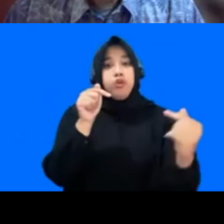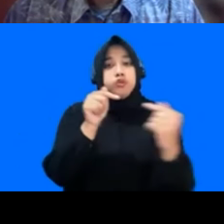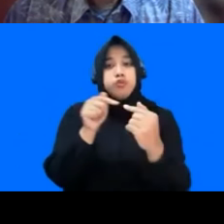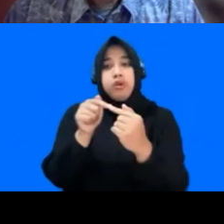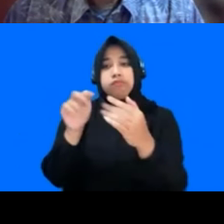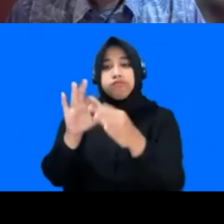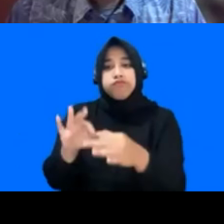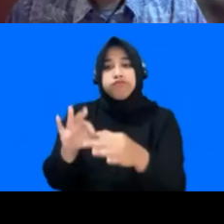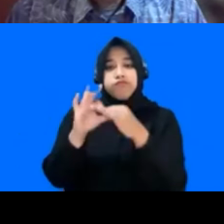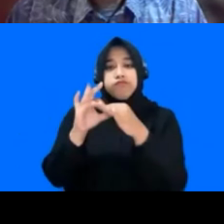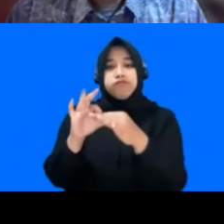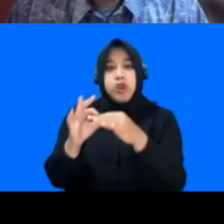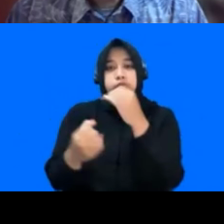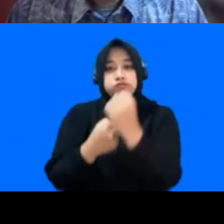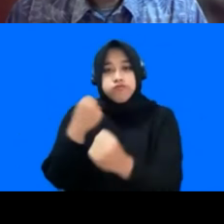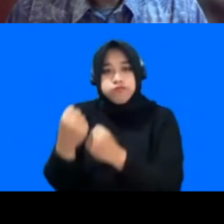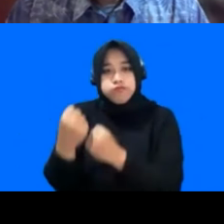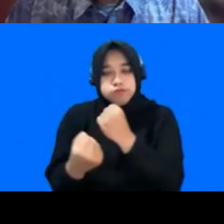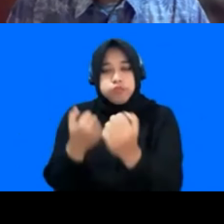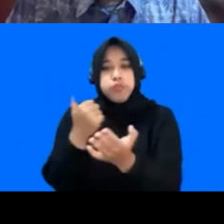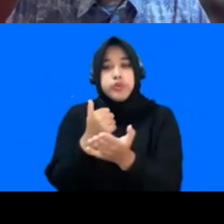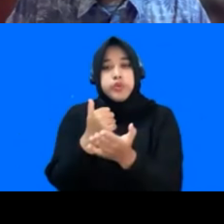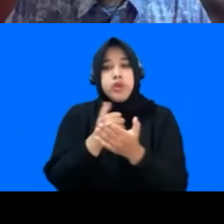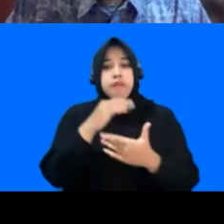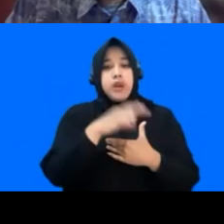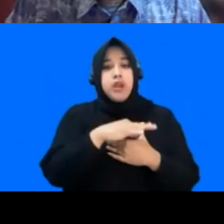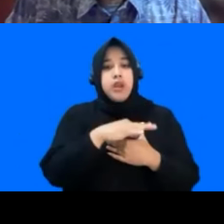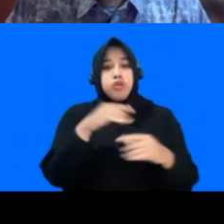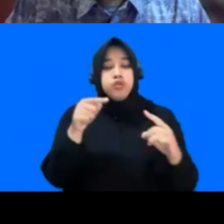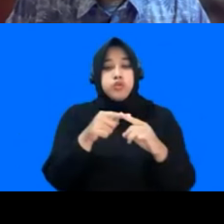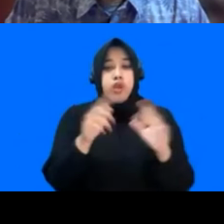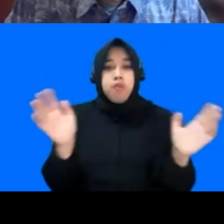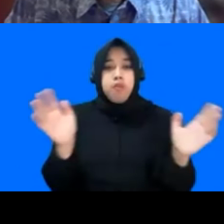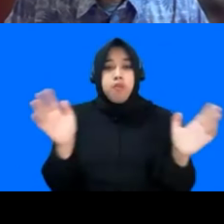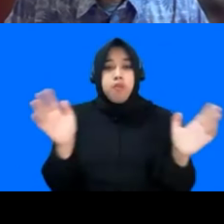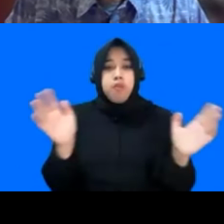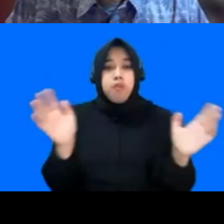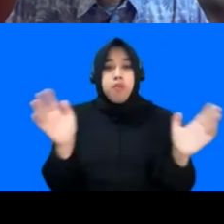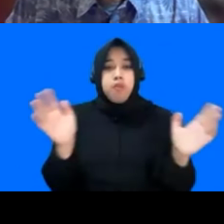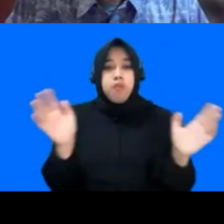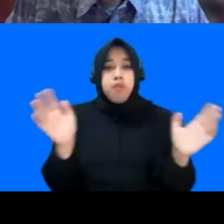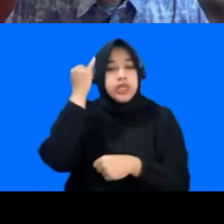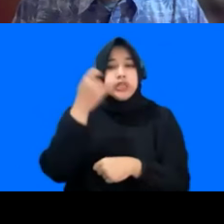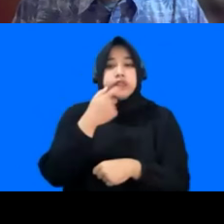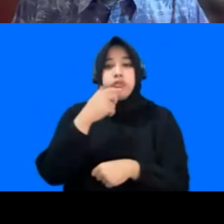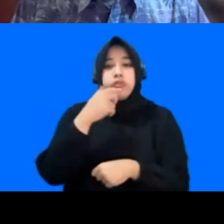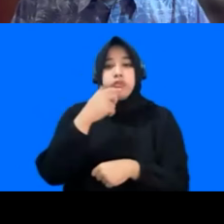in pushing for innovation and policy change.